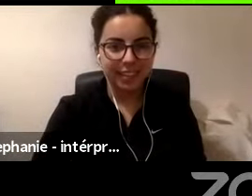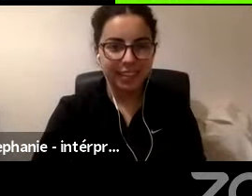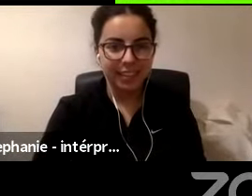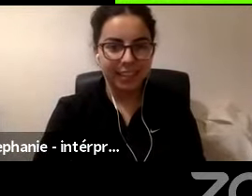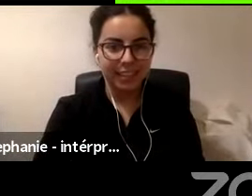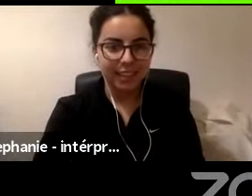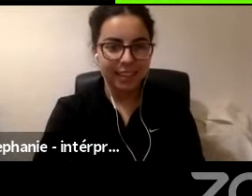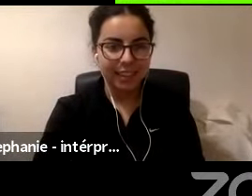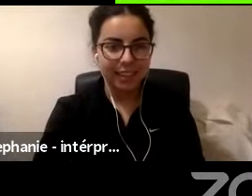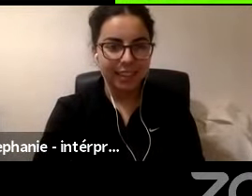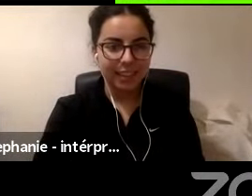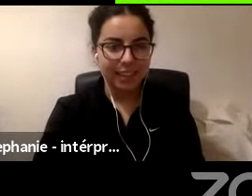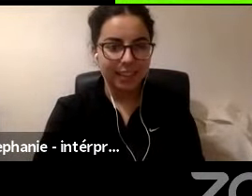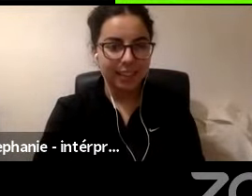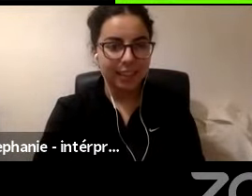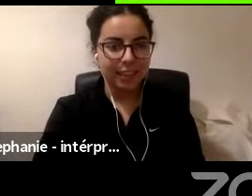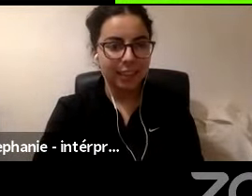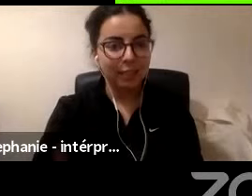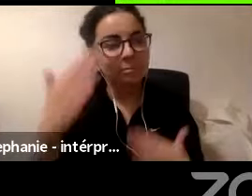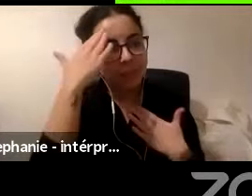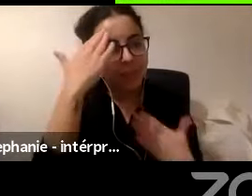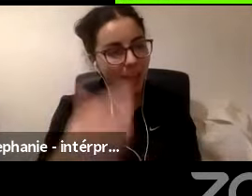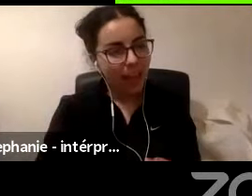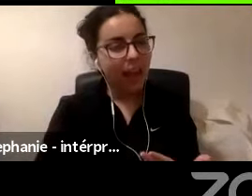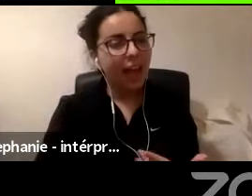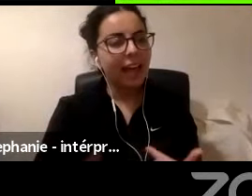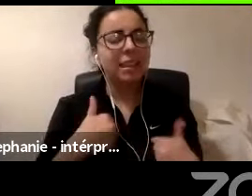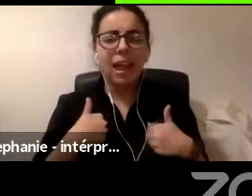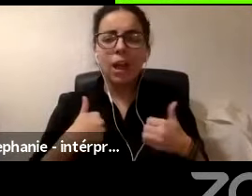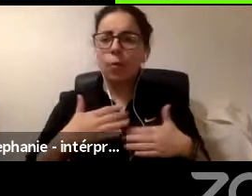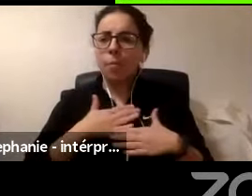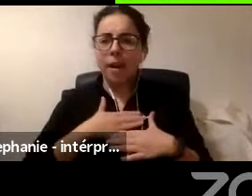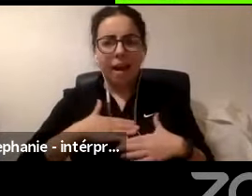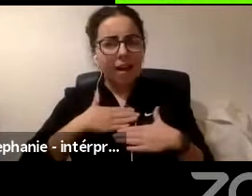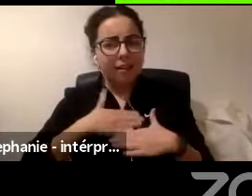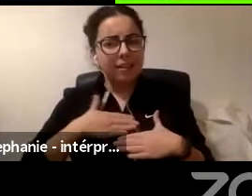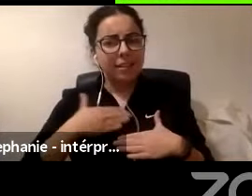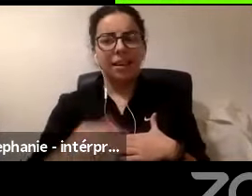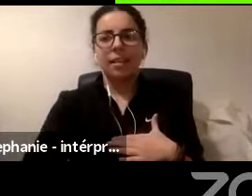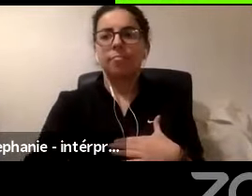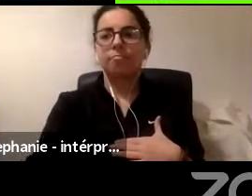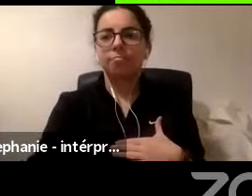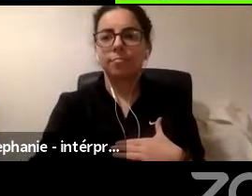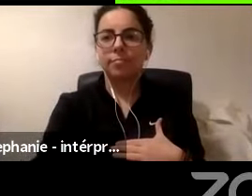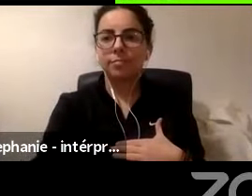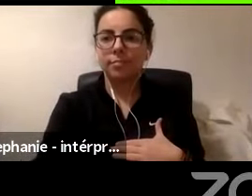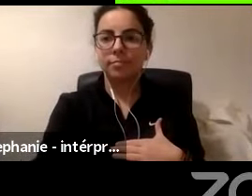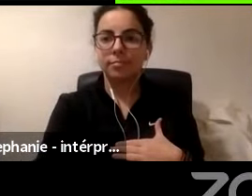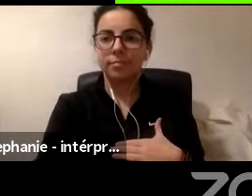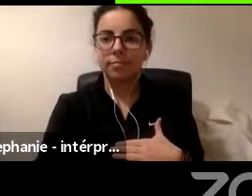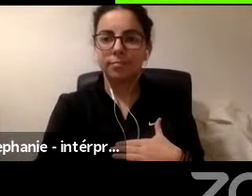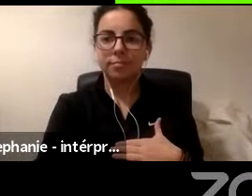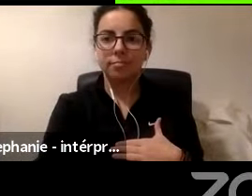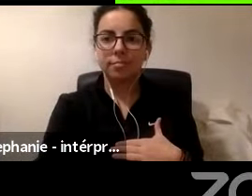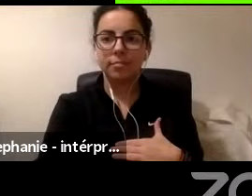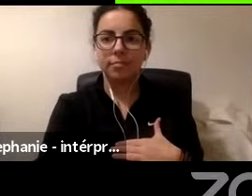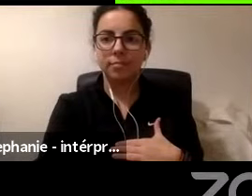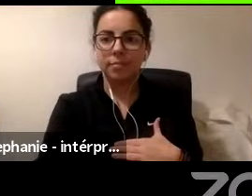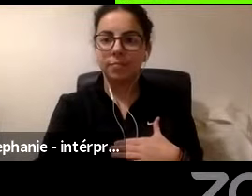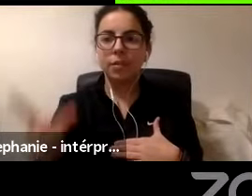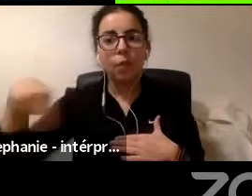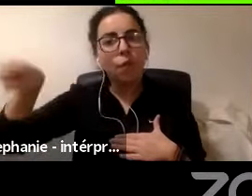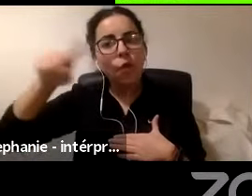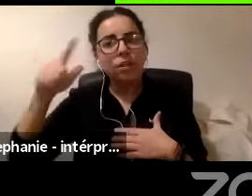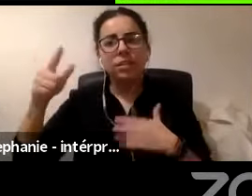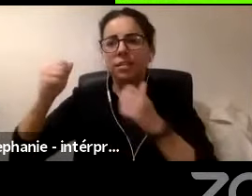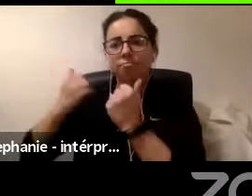Well, thank you, and it's my pleasure to address this great audience here in Brazil.